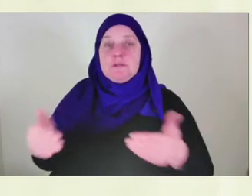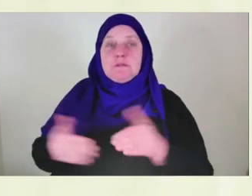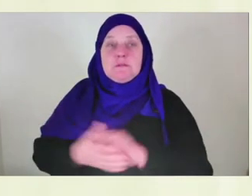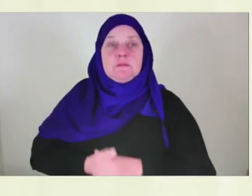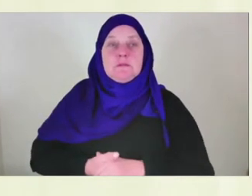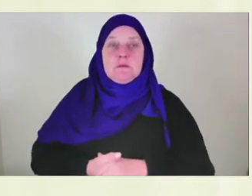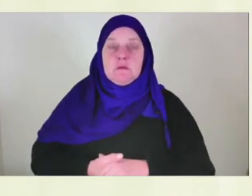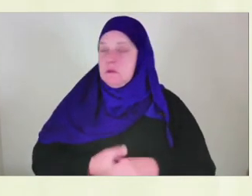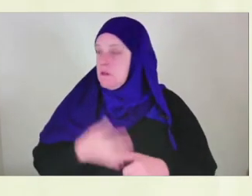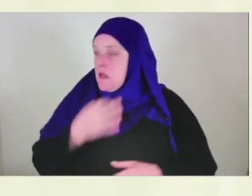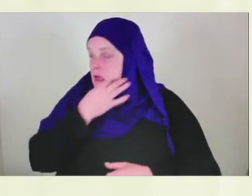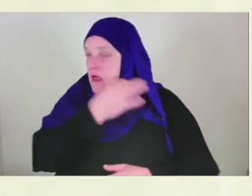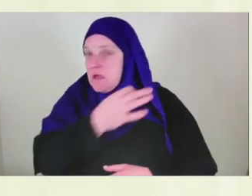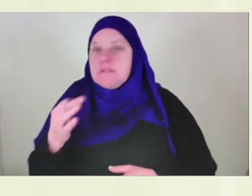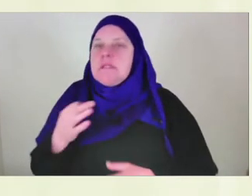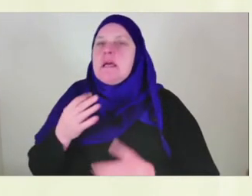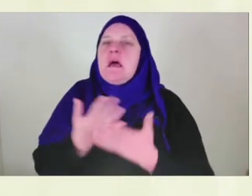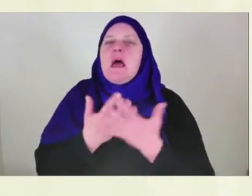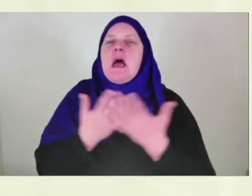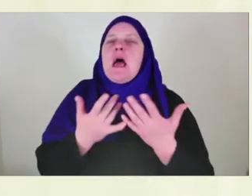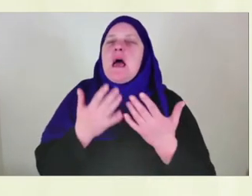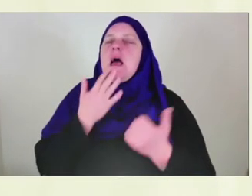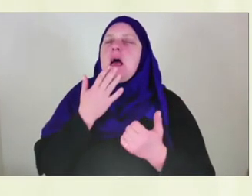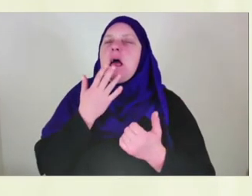expenditure? Last year's budget.